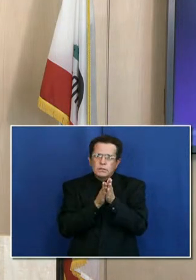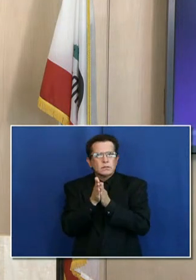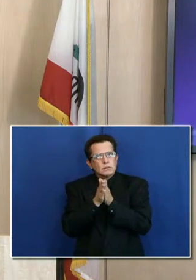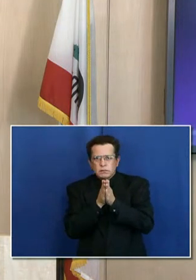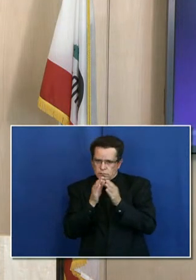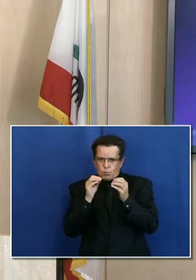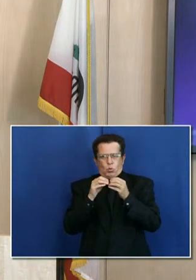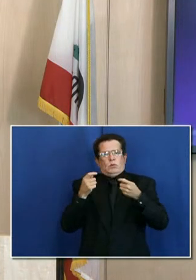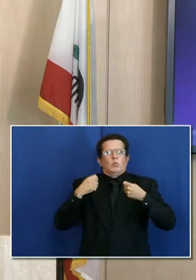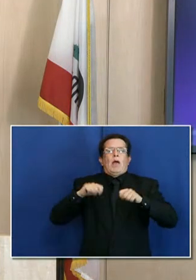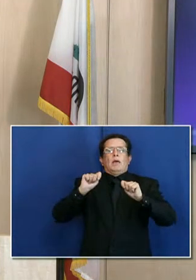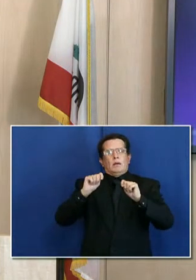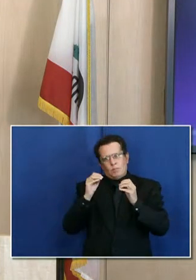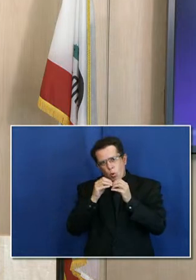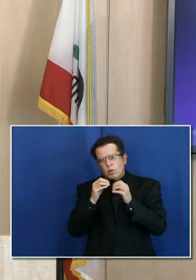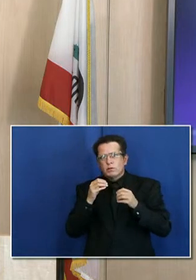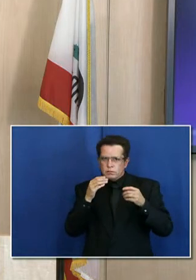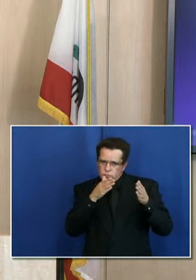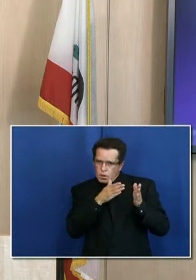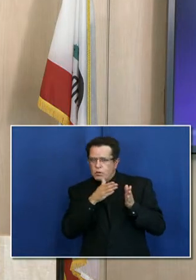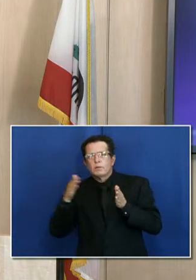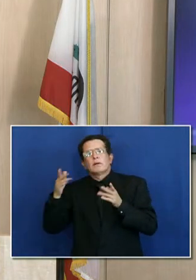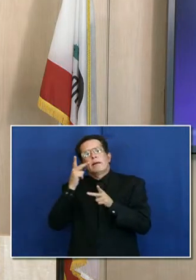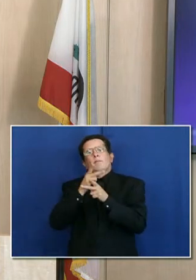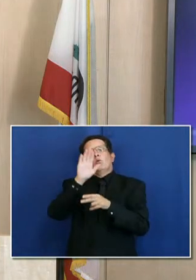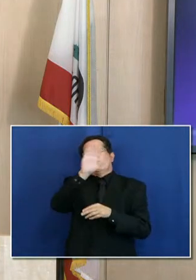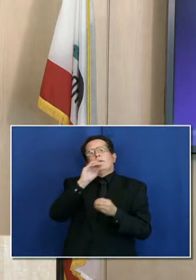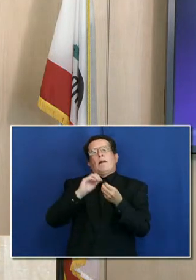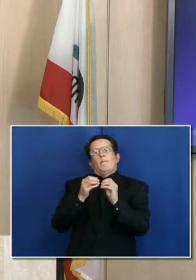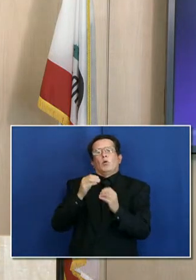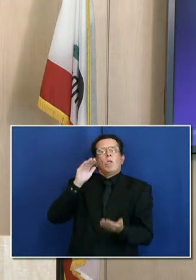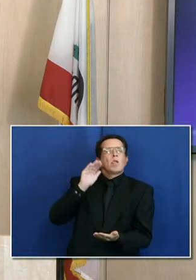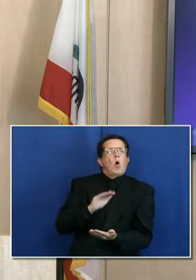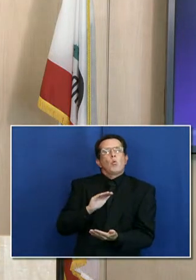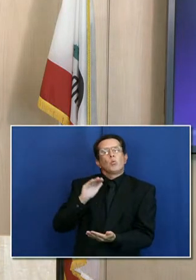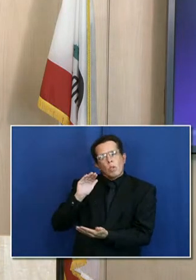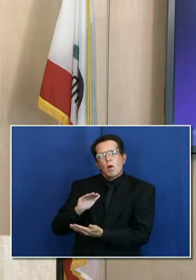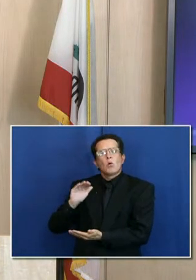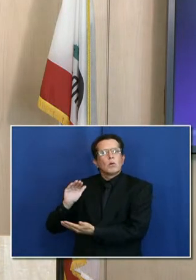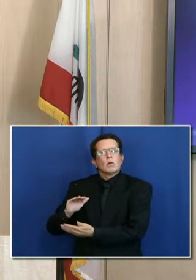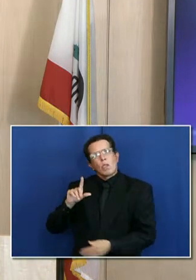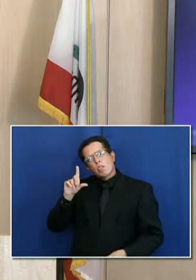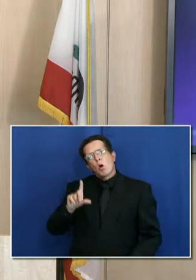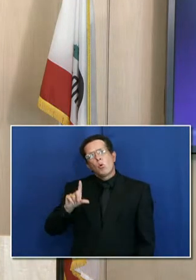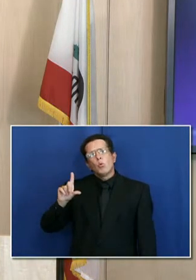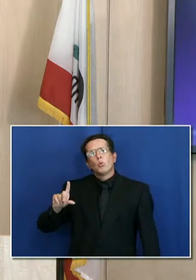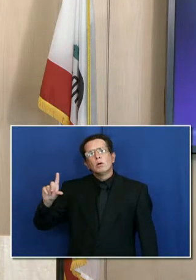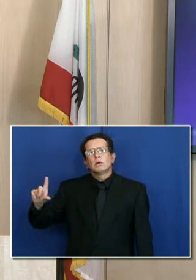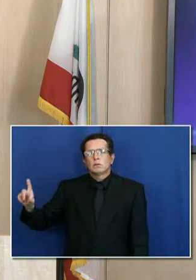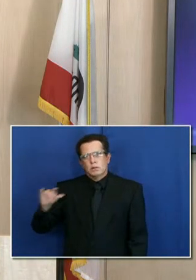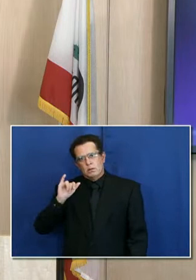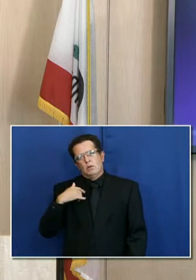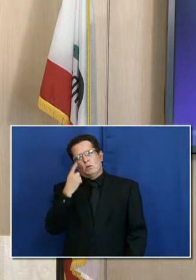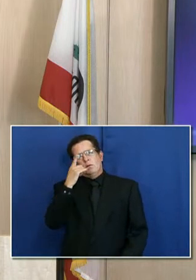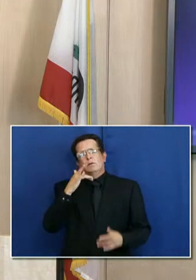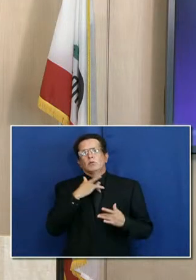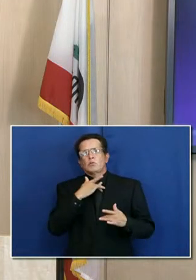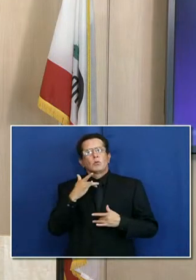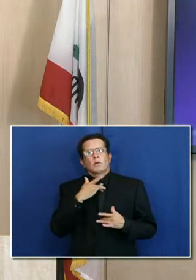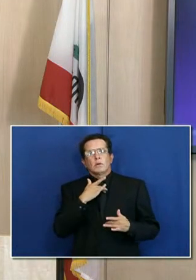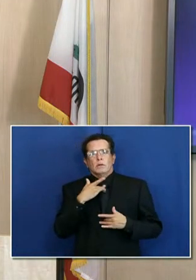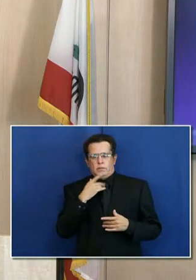and the same effort to continue to keep our case count low. What is most damaging and most concerning is the